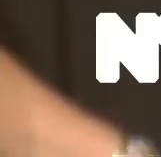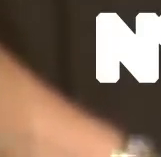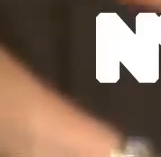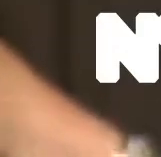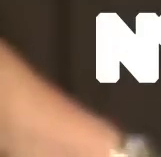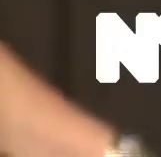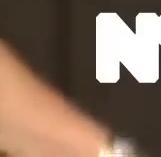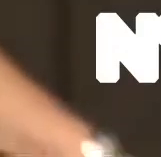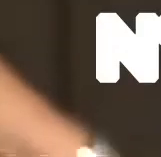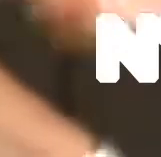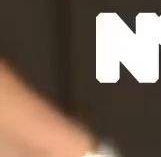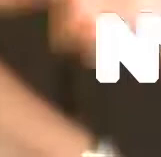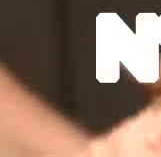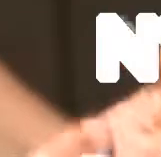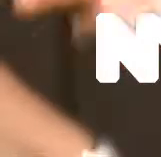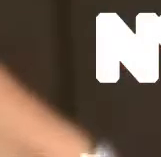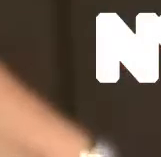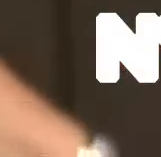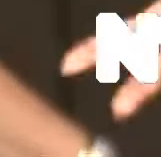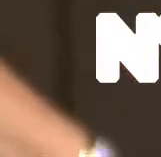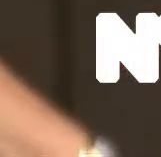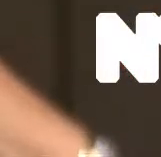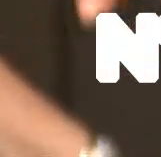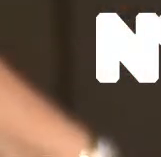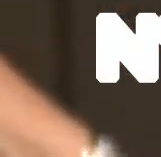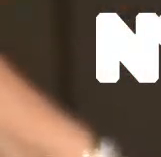1-888-NYC-WELL. I didn't hear you.